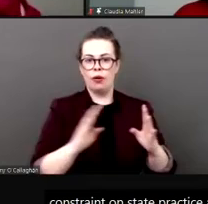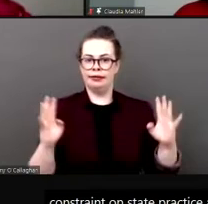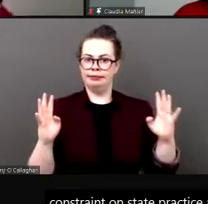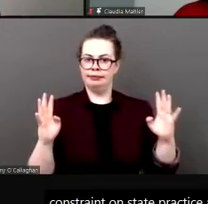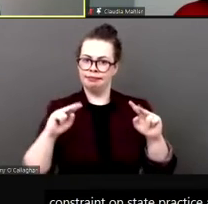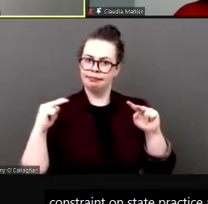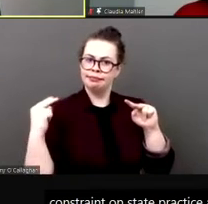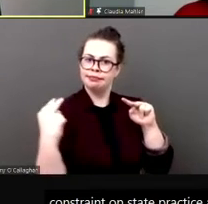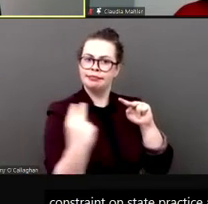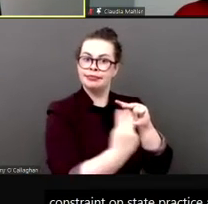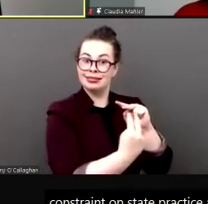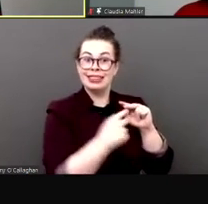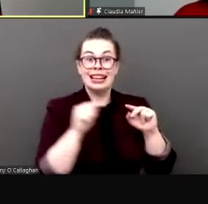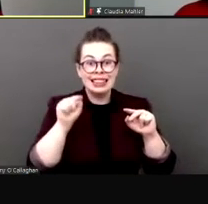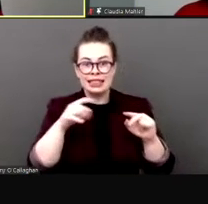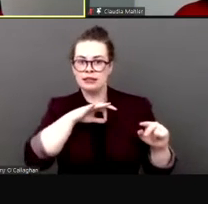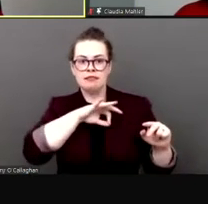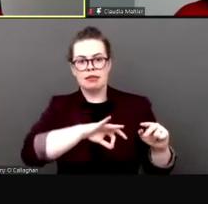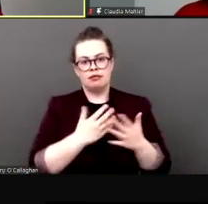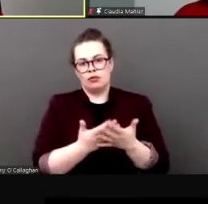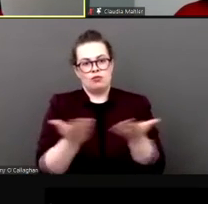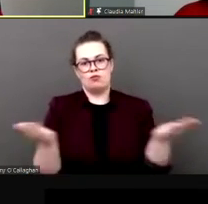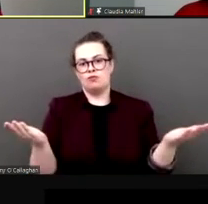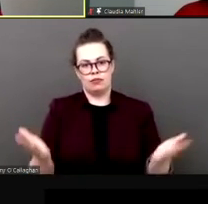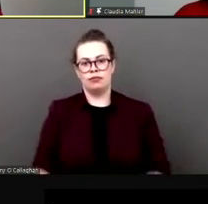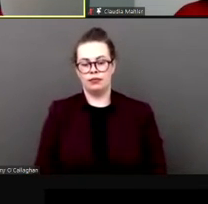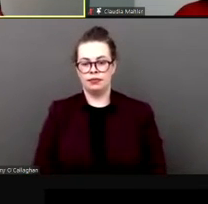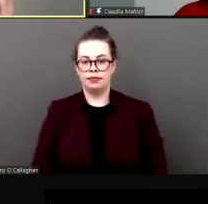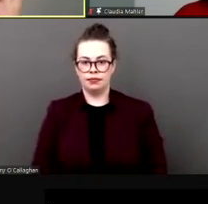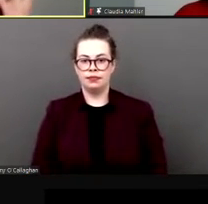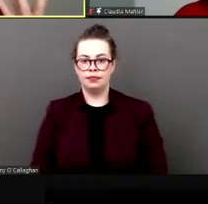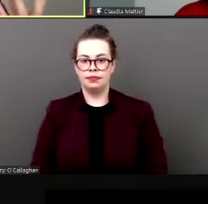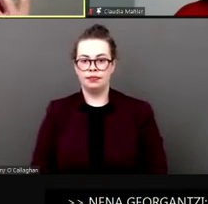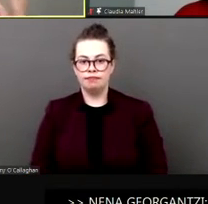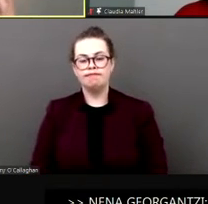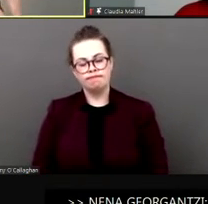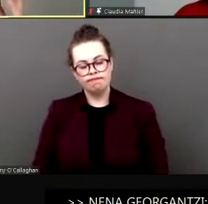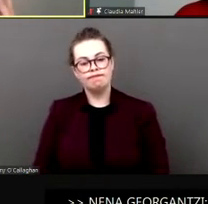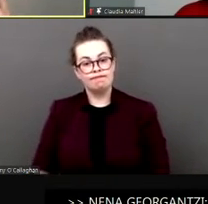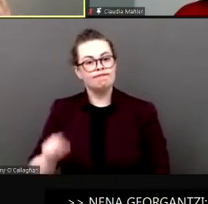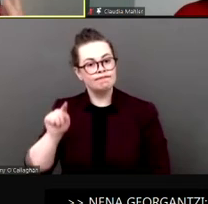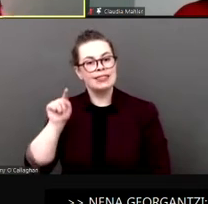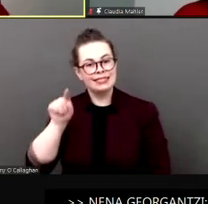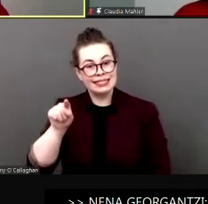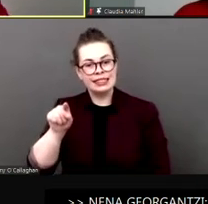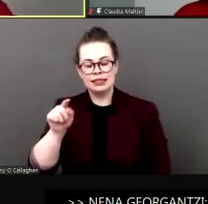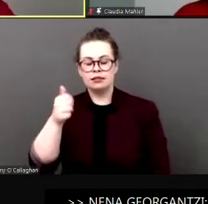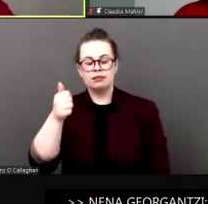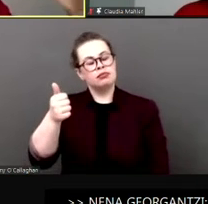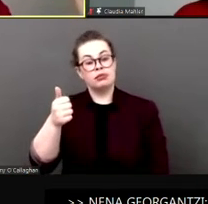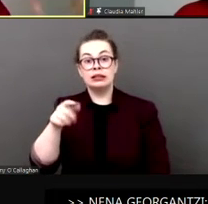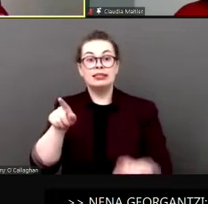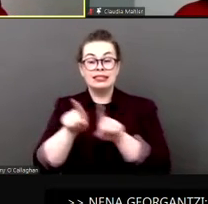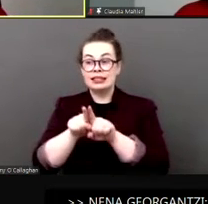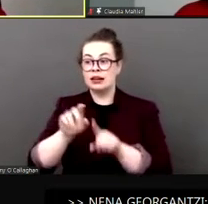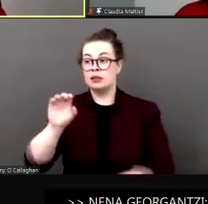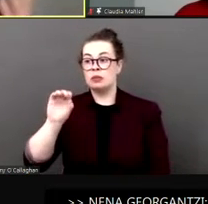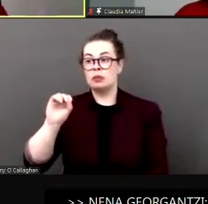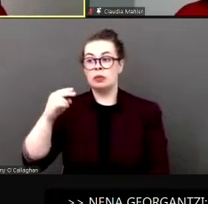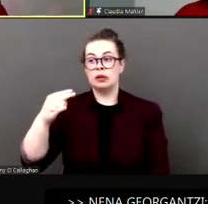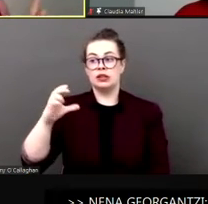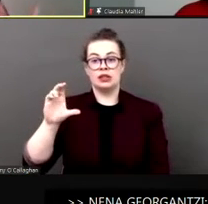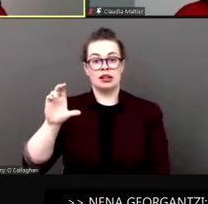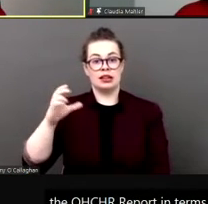Thanks, Gerard. And this is also highlighted in the OEWG report in terms of this invisibility argument. It's not about the existing